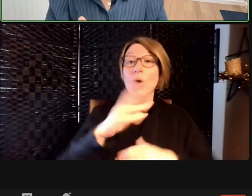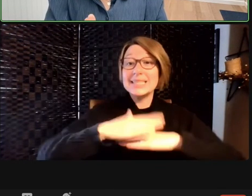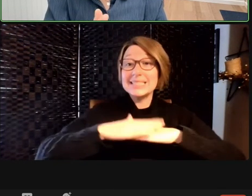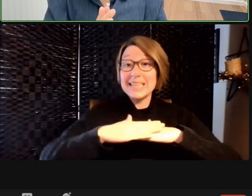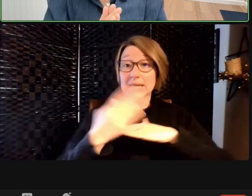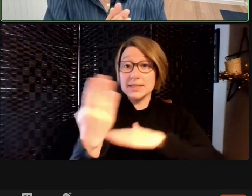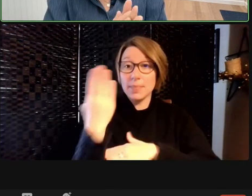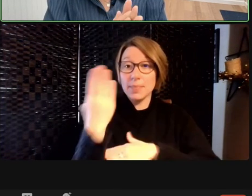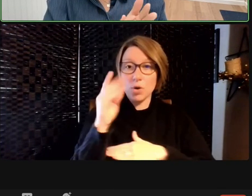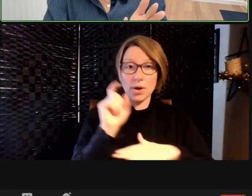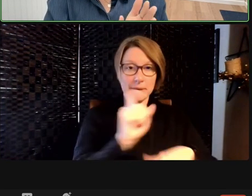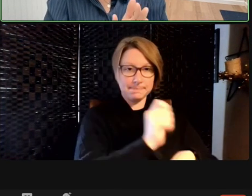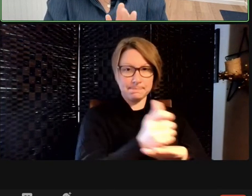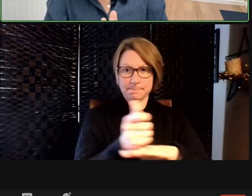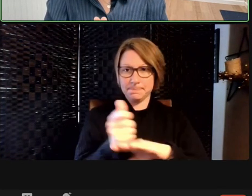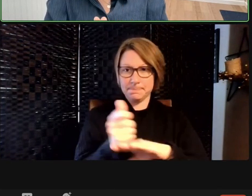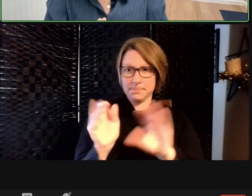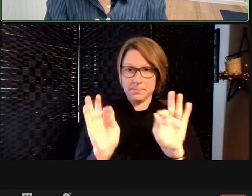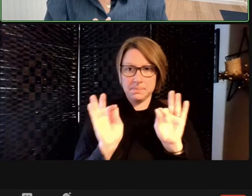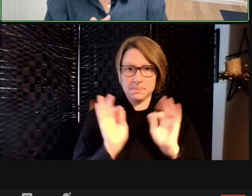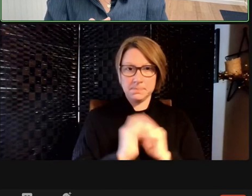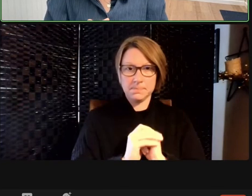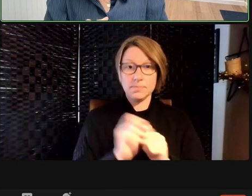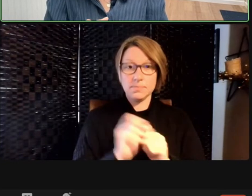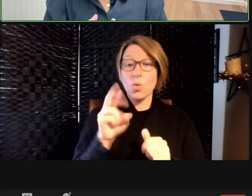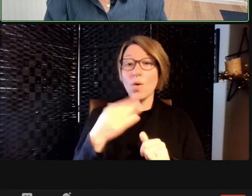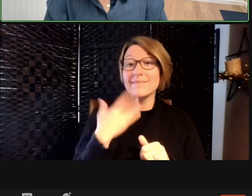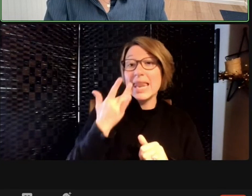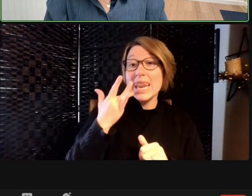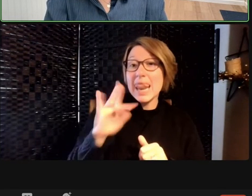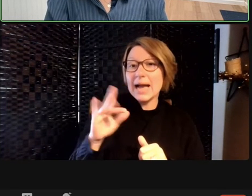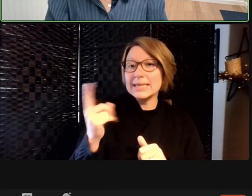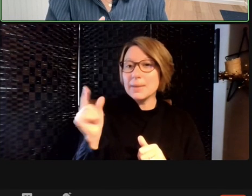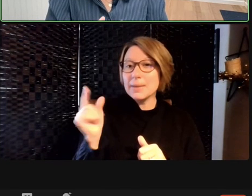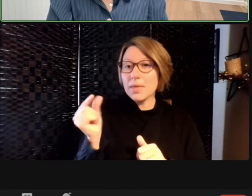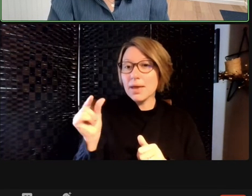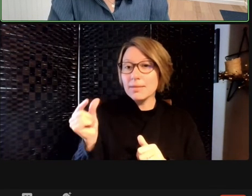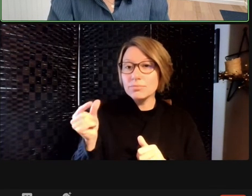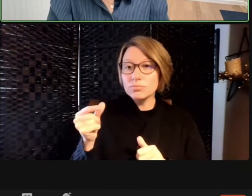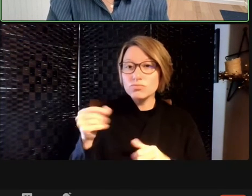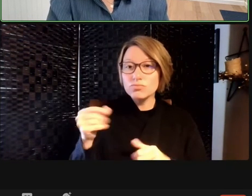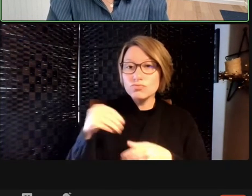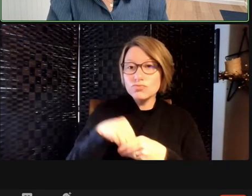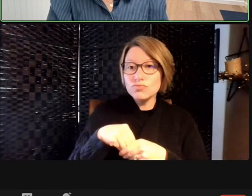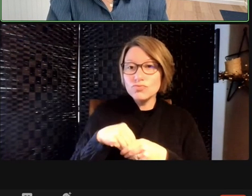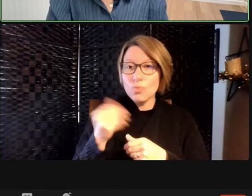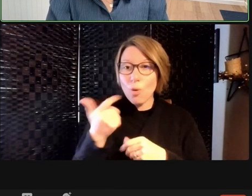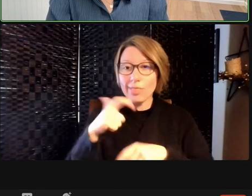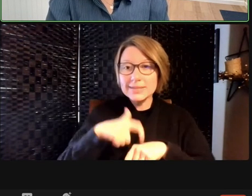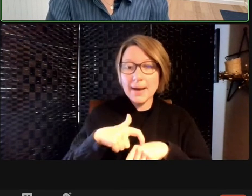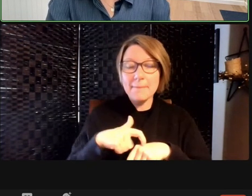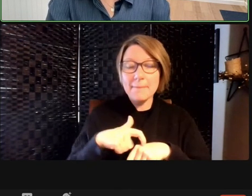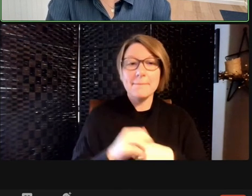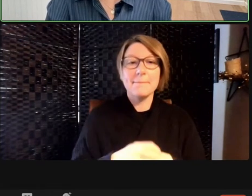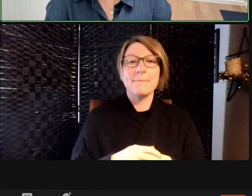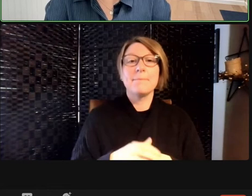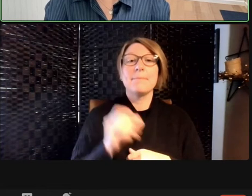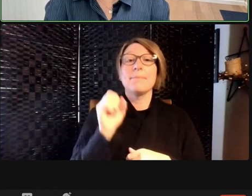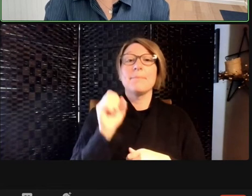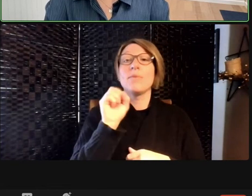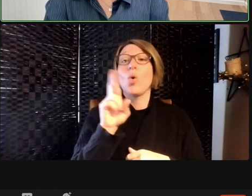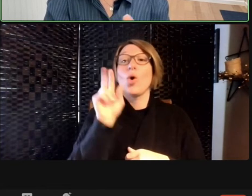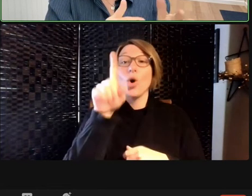item that you carry with you most of the time? Or how many of you, when you go to class or go to work, always park in